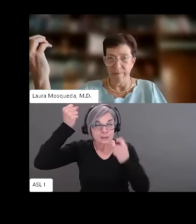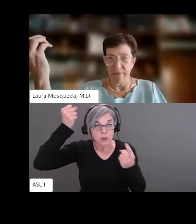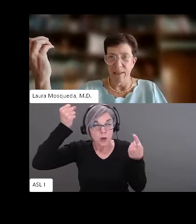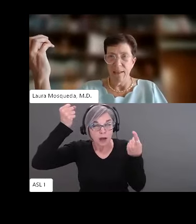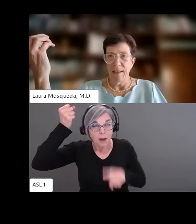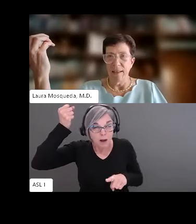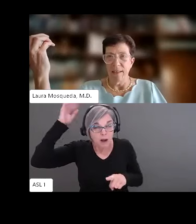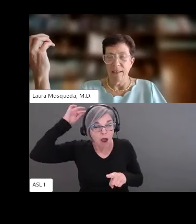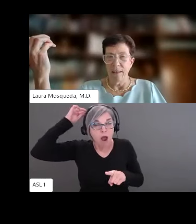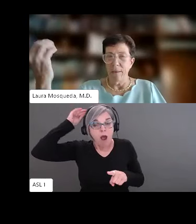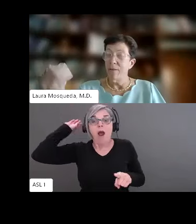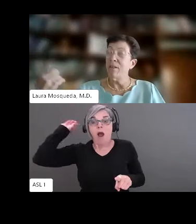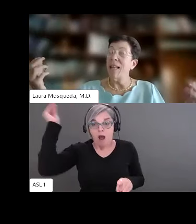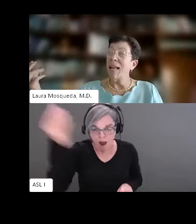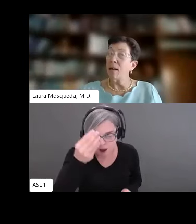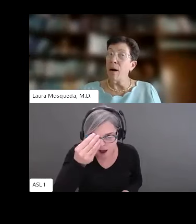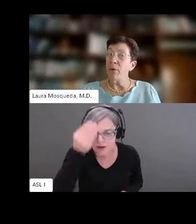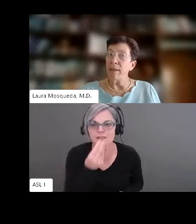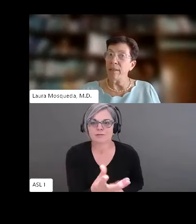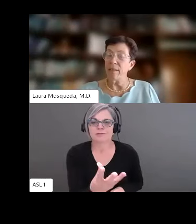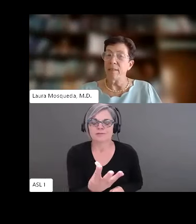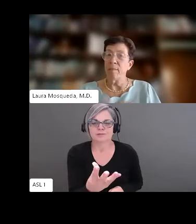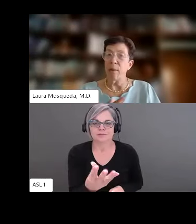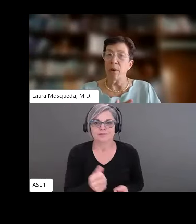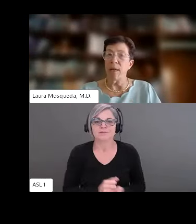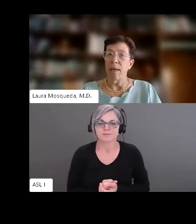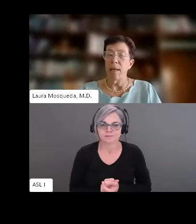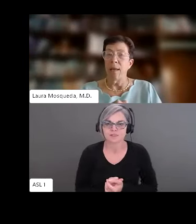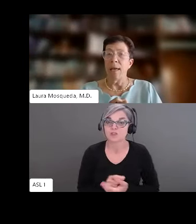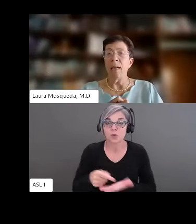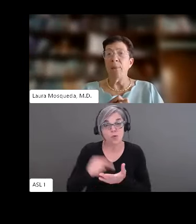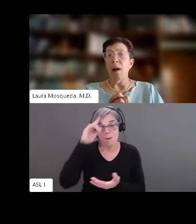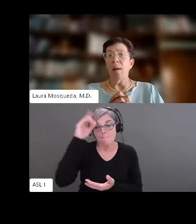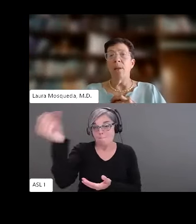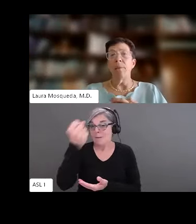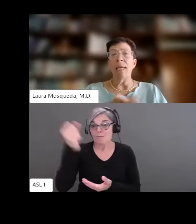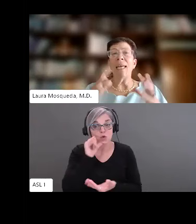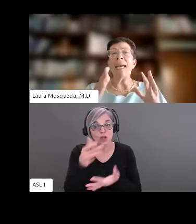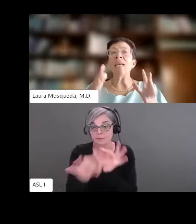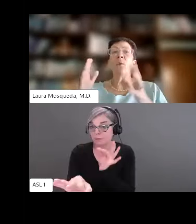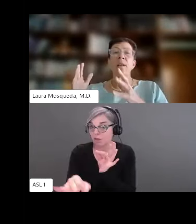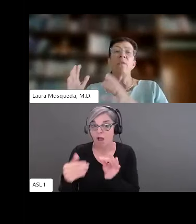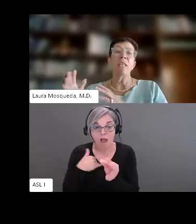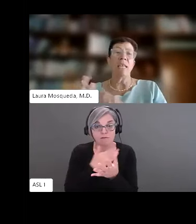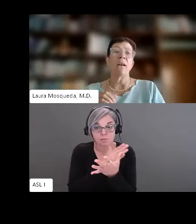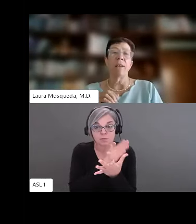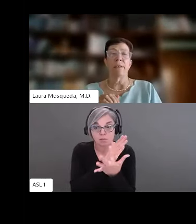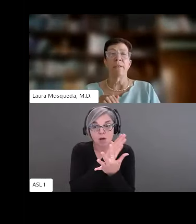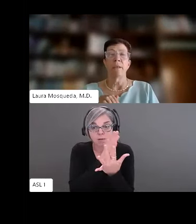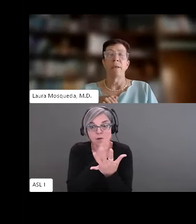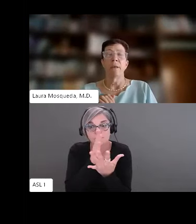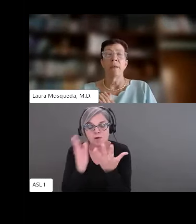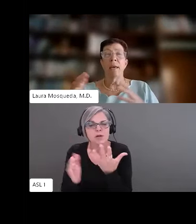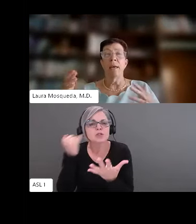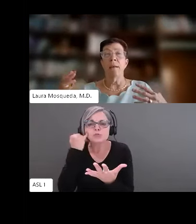out. So there's a lot of components to memory, and a problem in any one of these